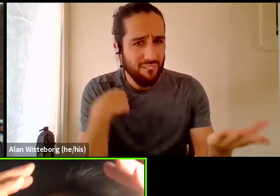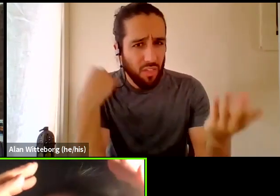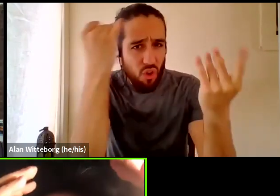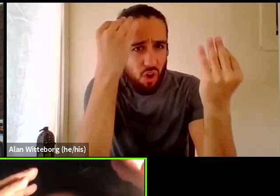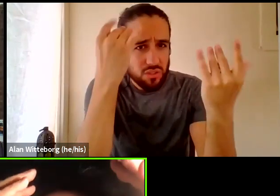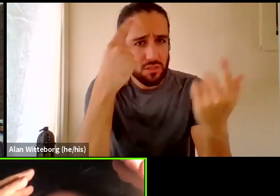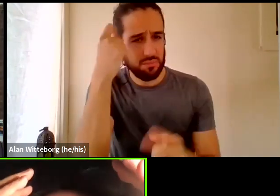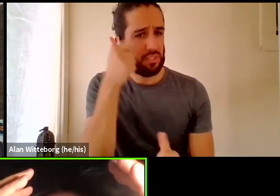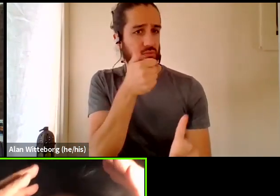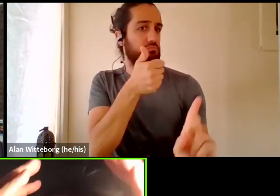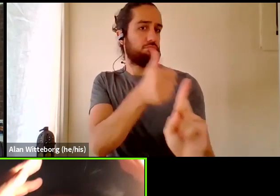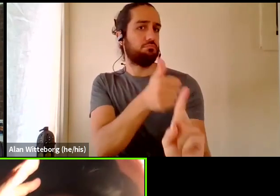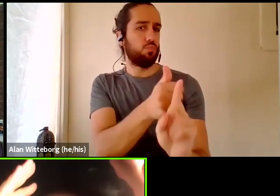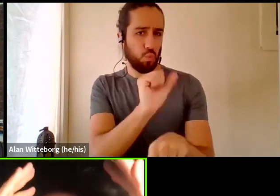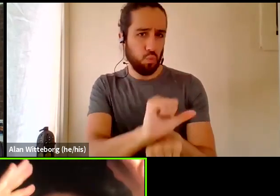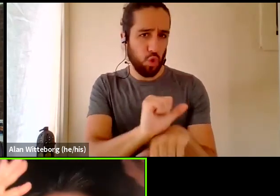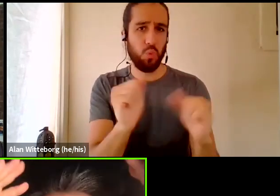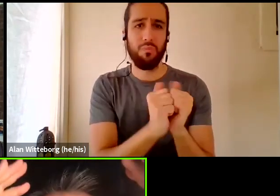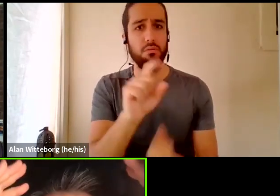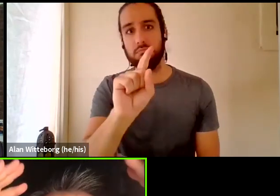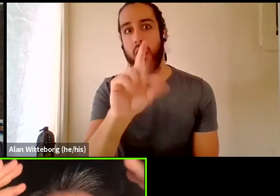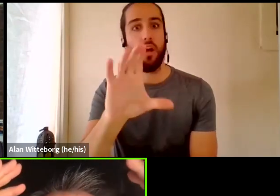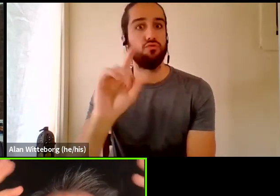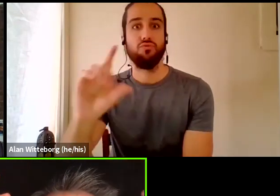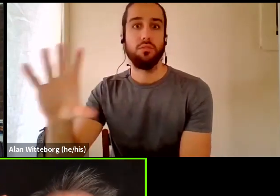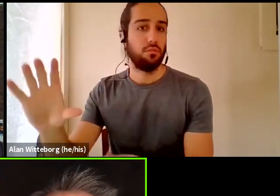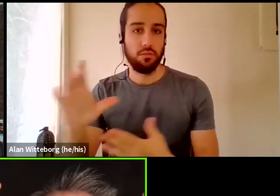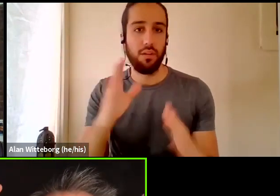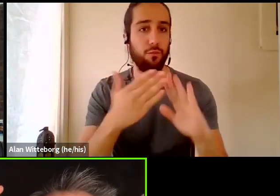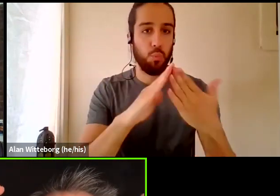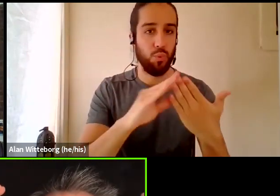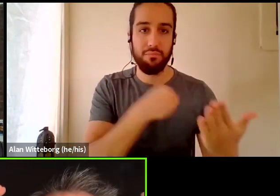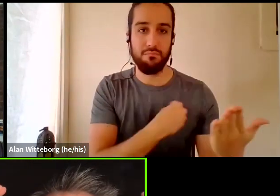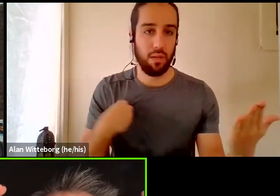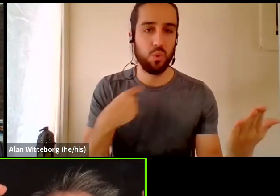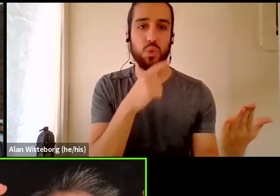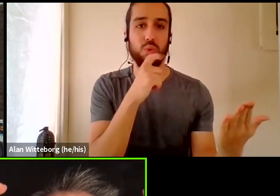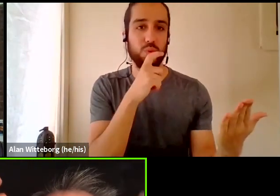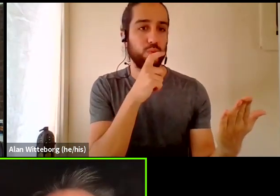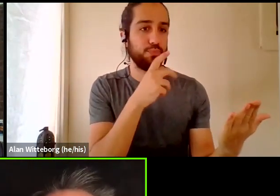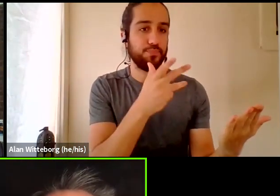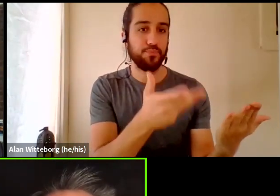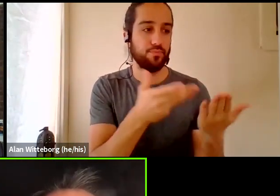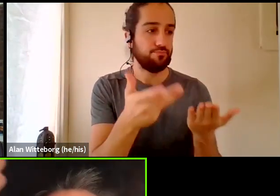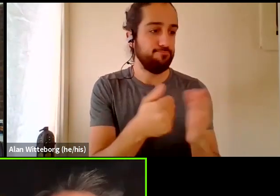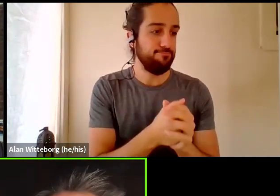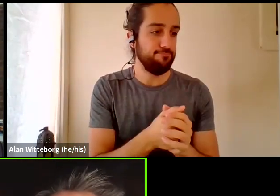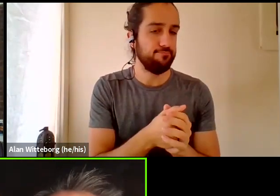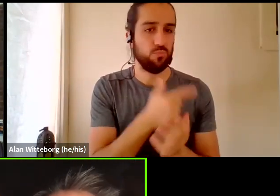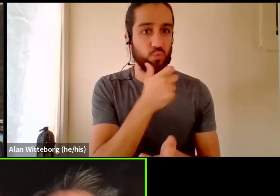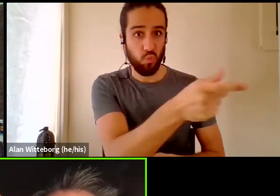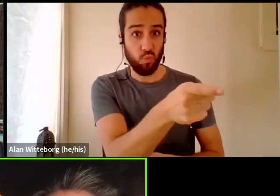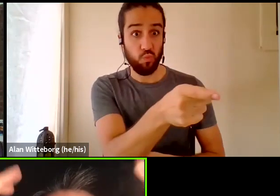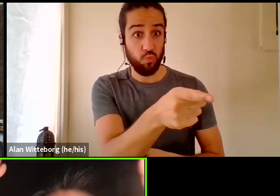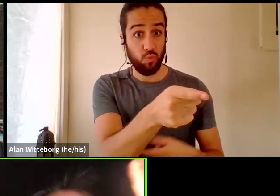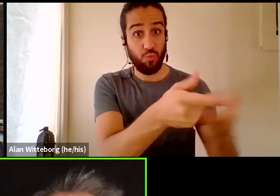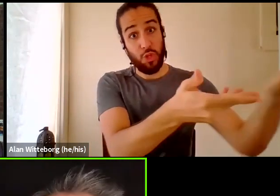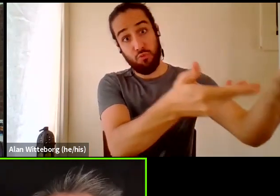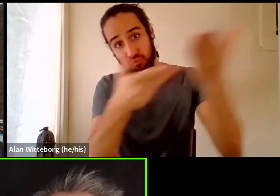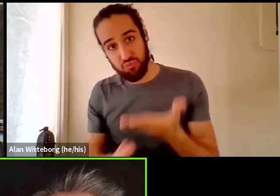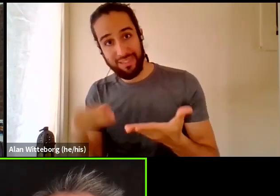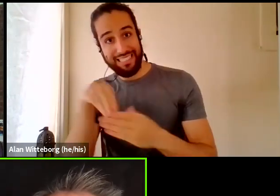you work with hundreds of community members who are, who you bring into a space, but also you